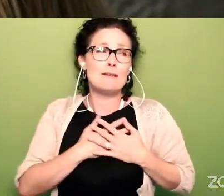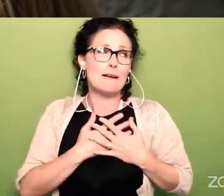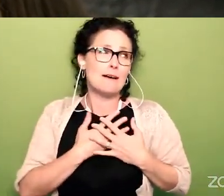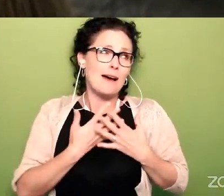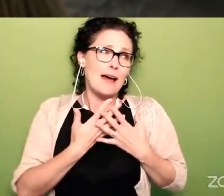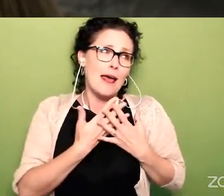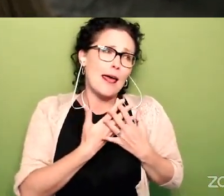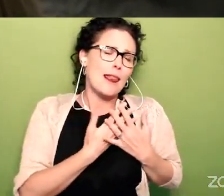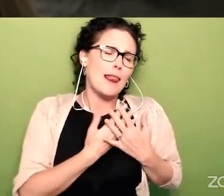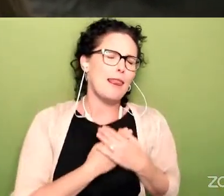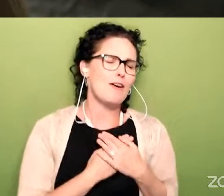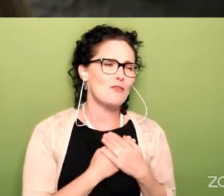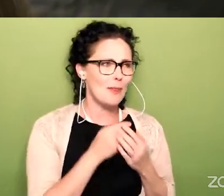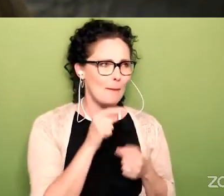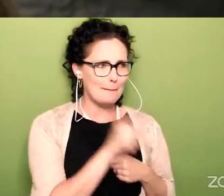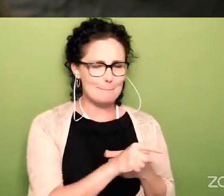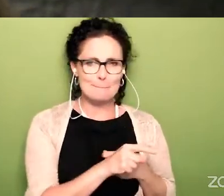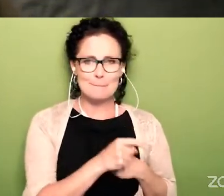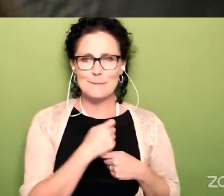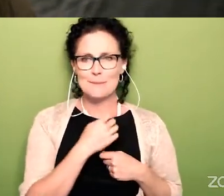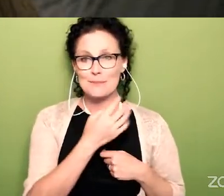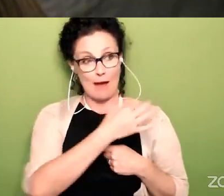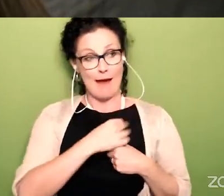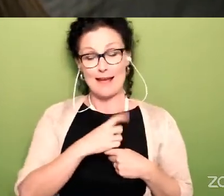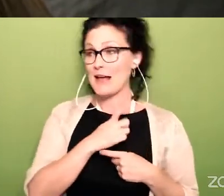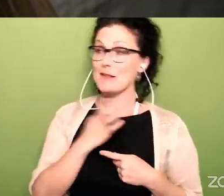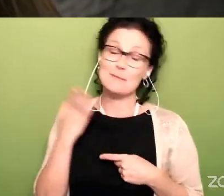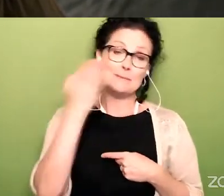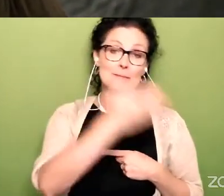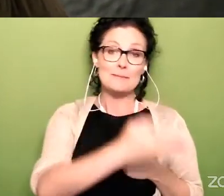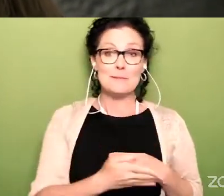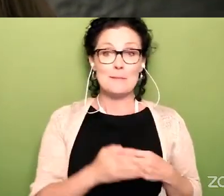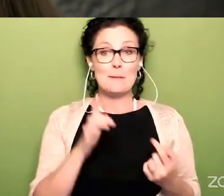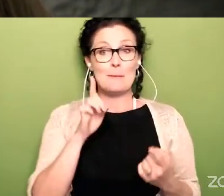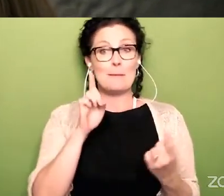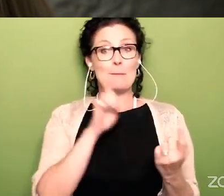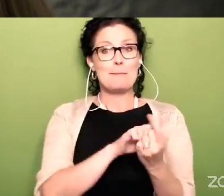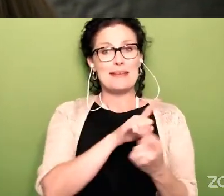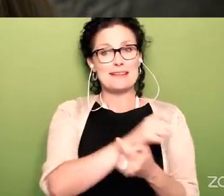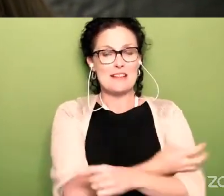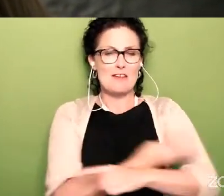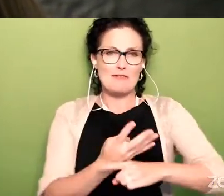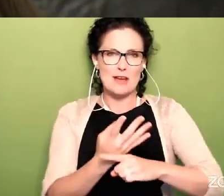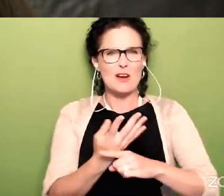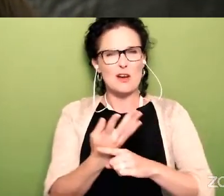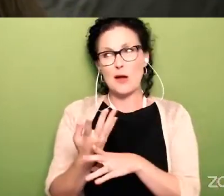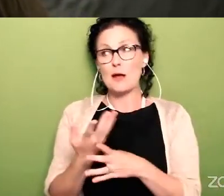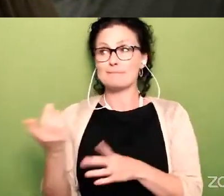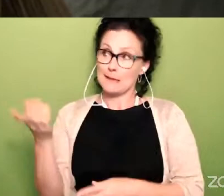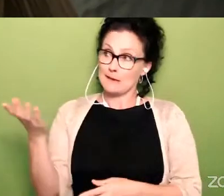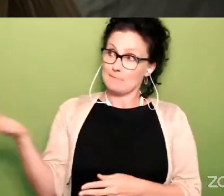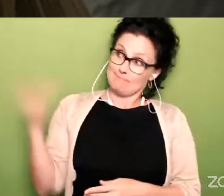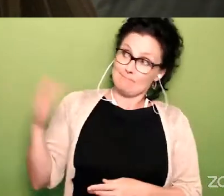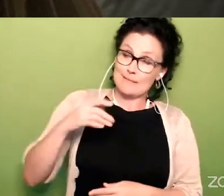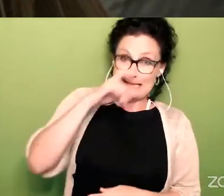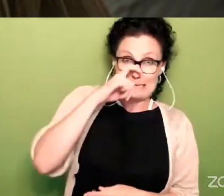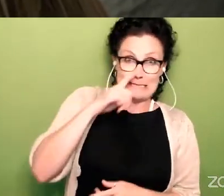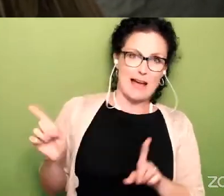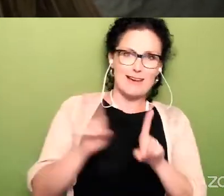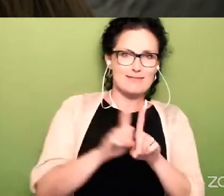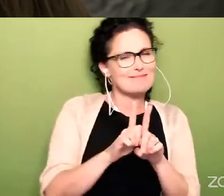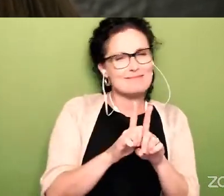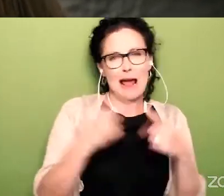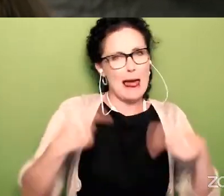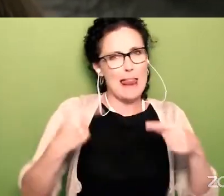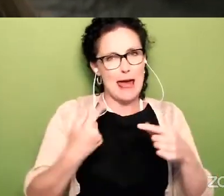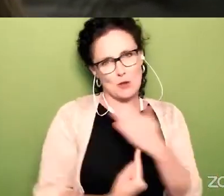know? My love, my Bulber. But when I get there, he's in the field with about 10 of his friends. Every